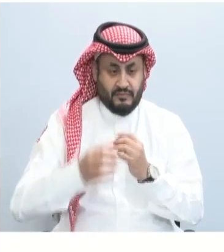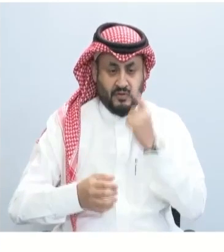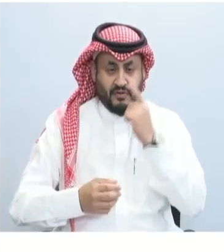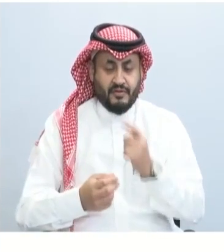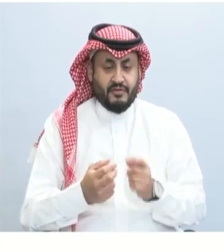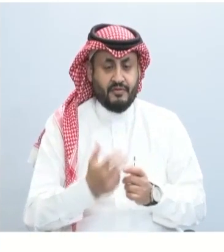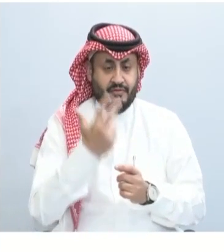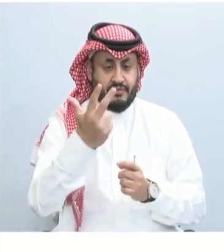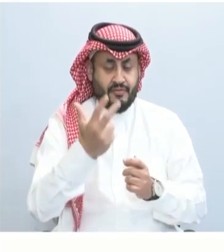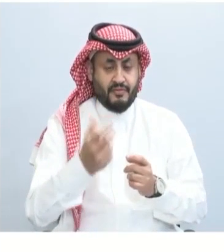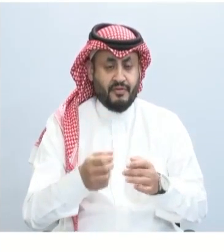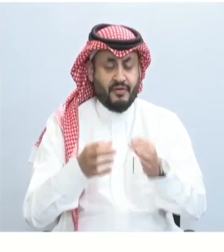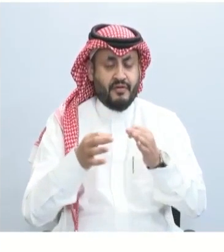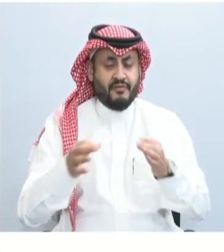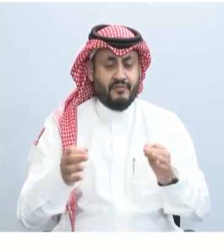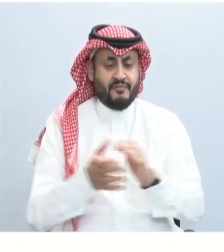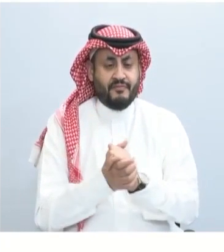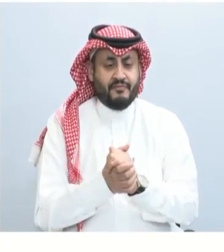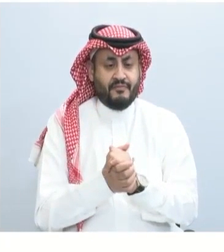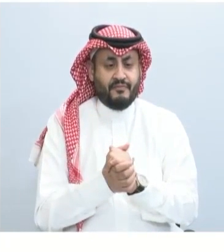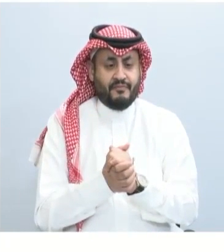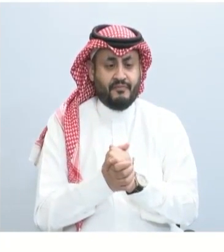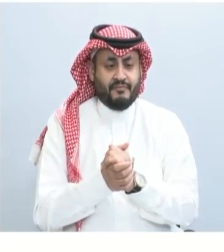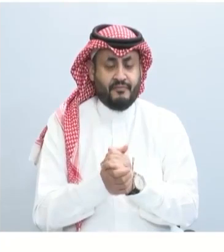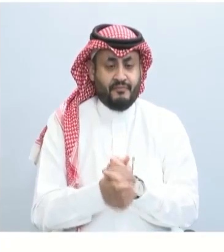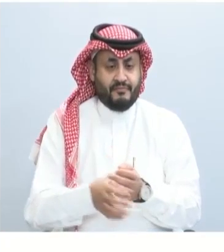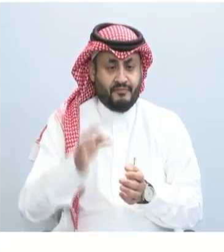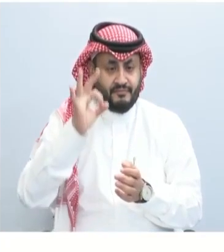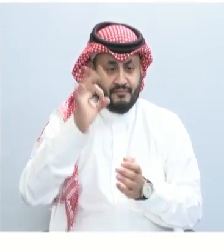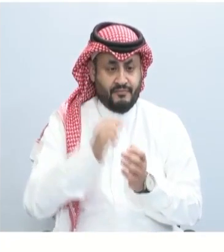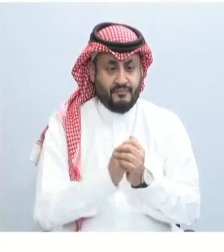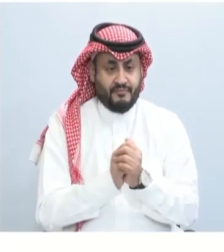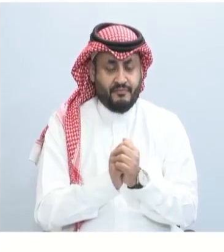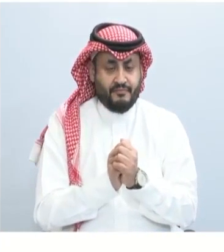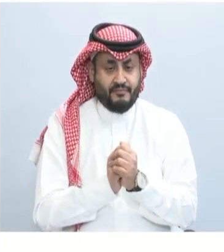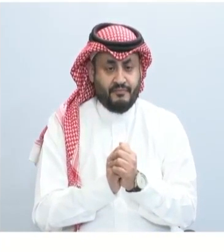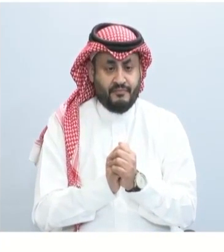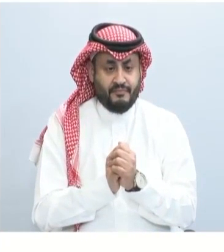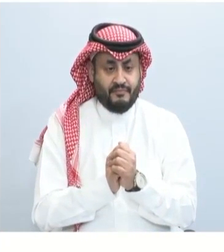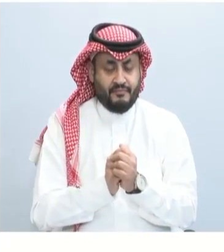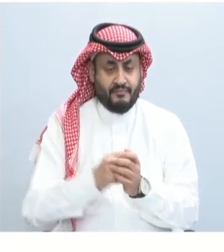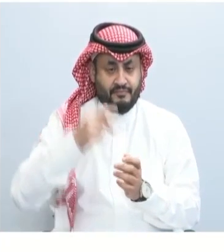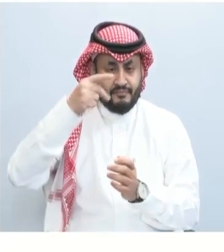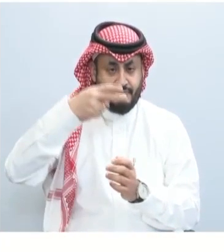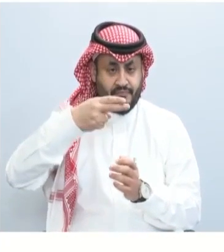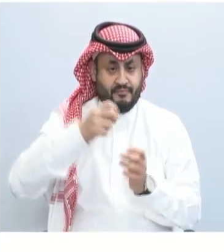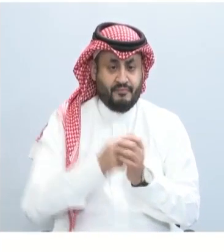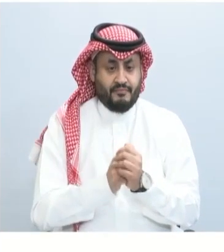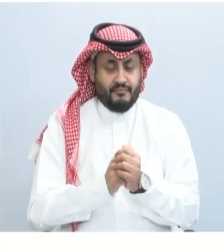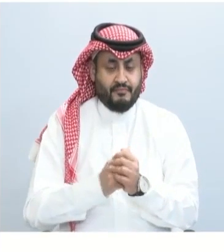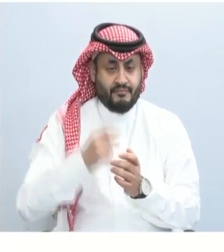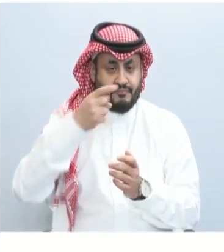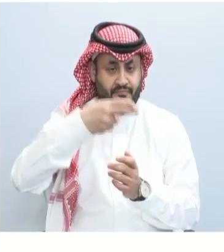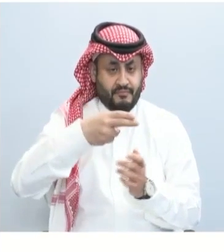three different sounds. Sounds with the letter F, G, PH,